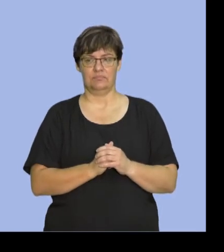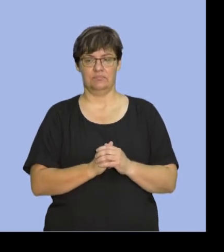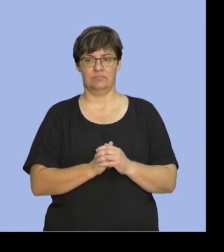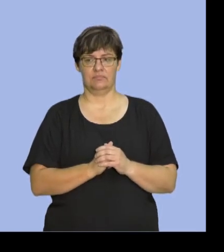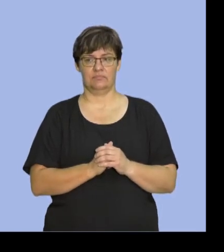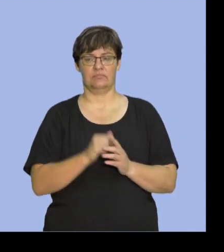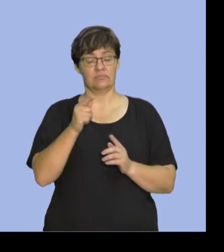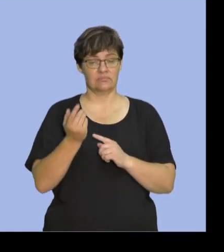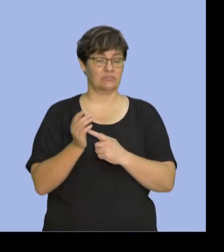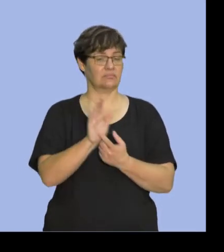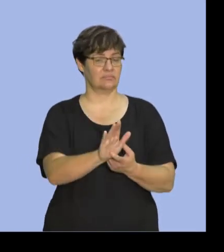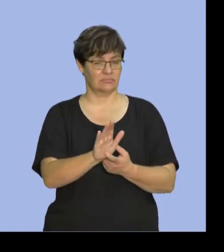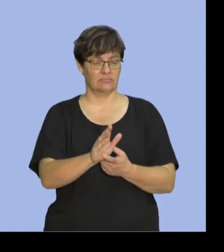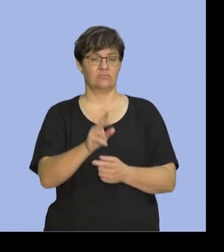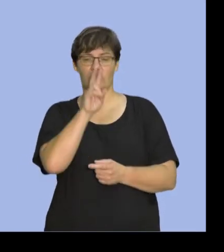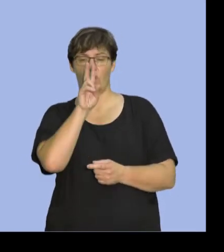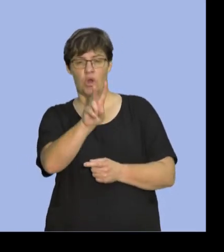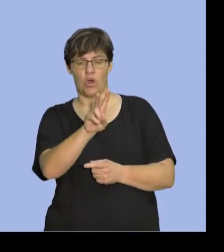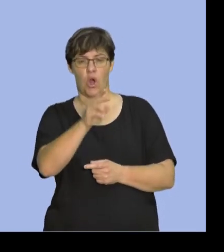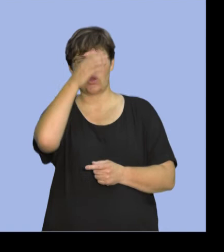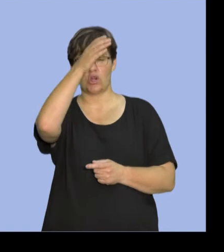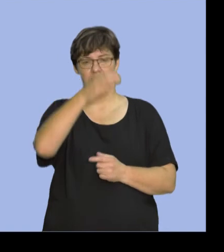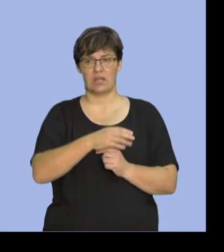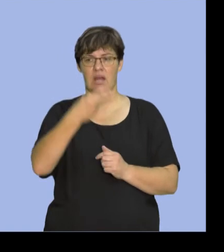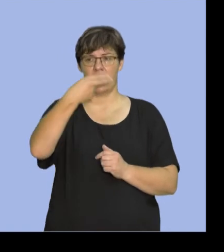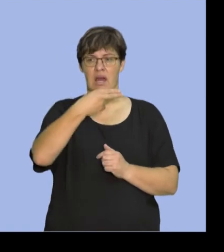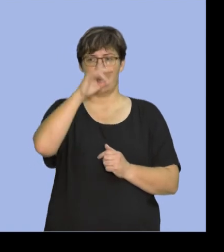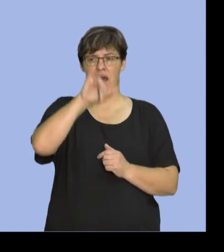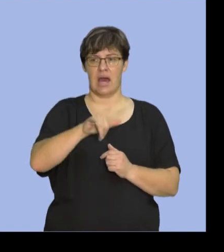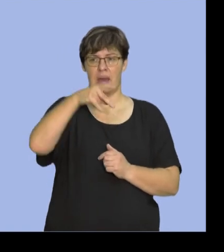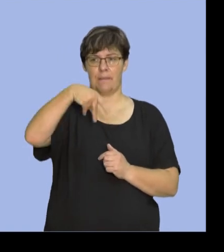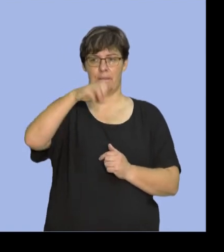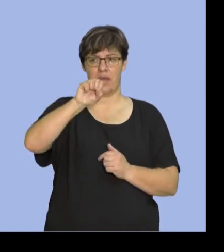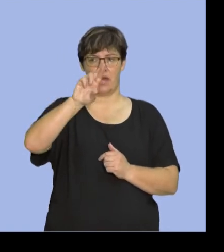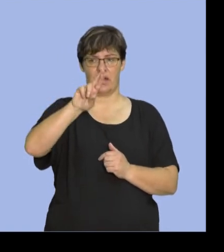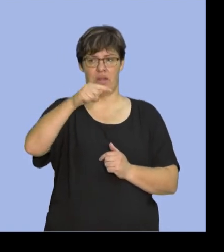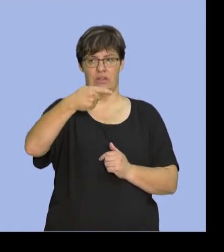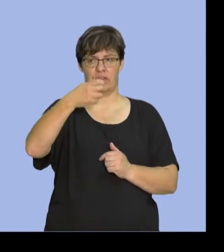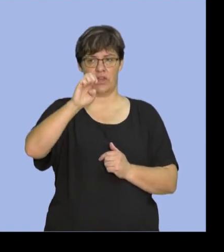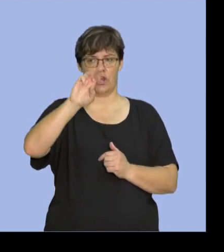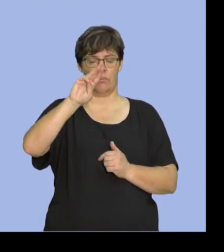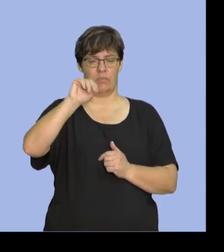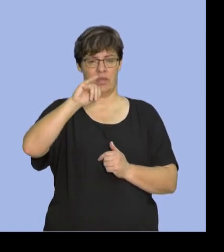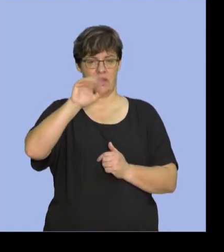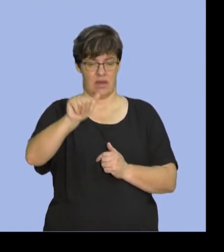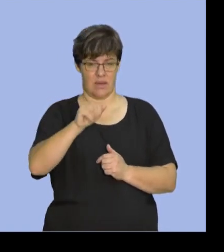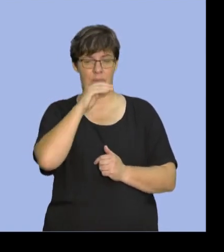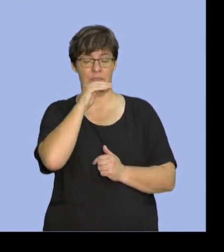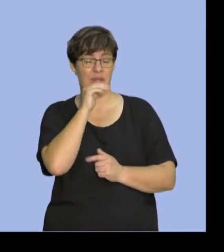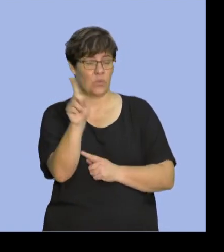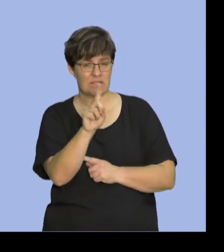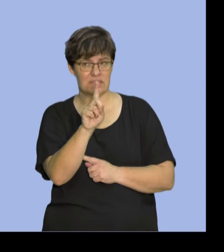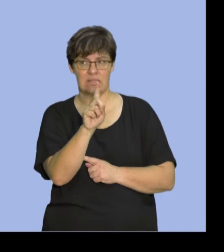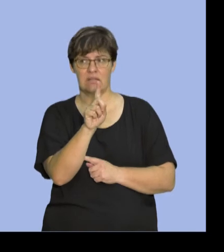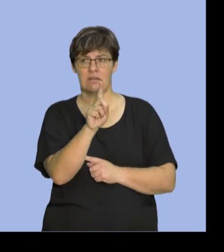In this slide now, we're going to look at what the concept of hypothermia is. Again, hyper means there's an increase of the